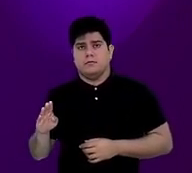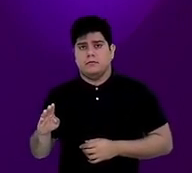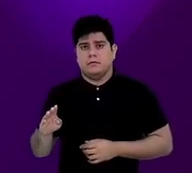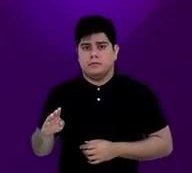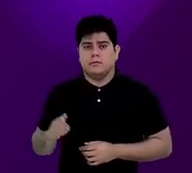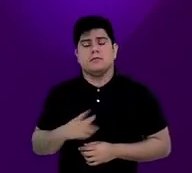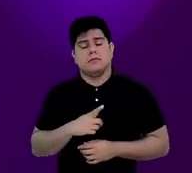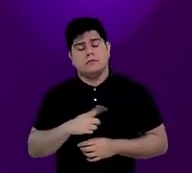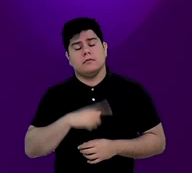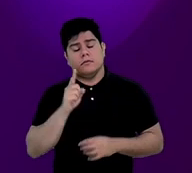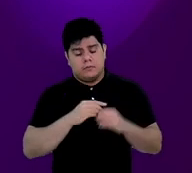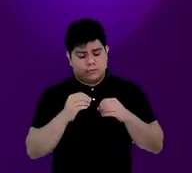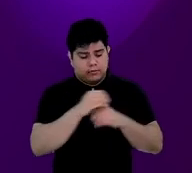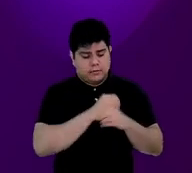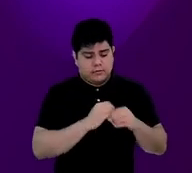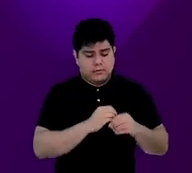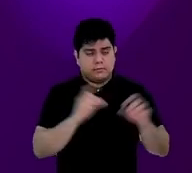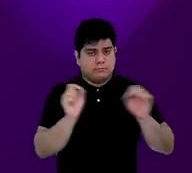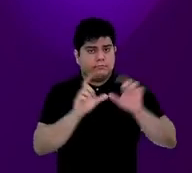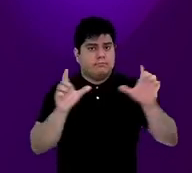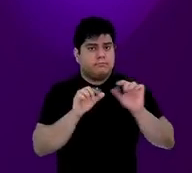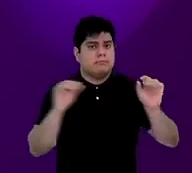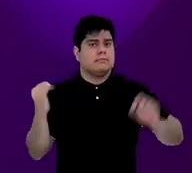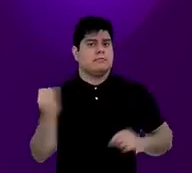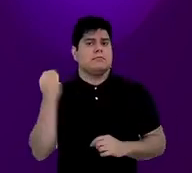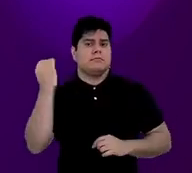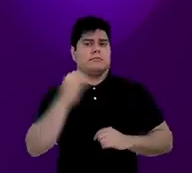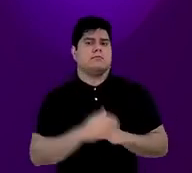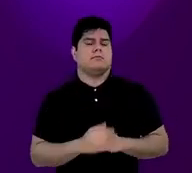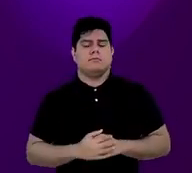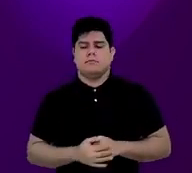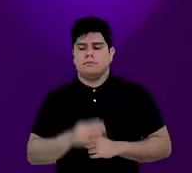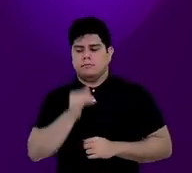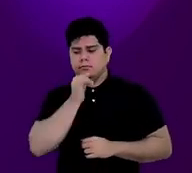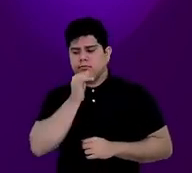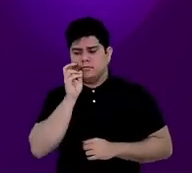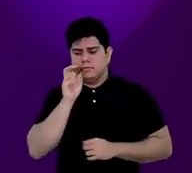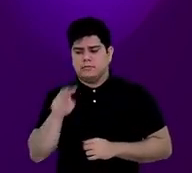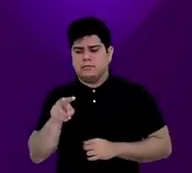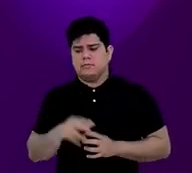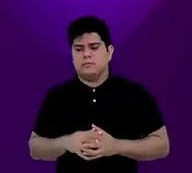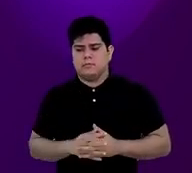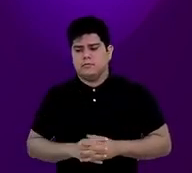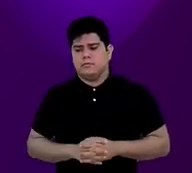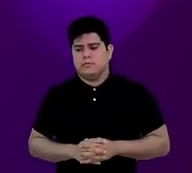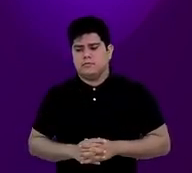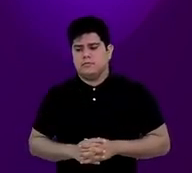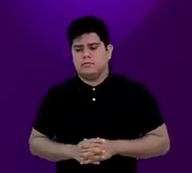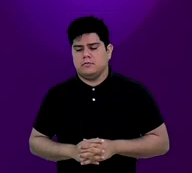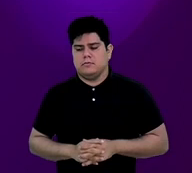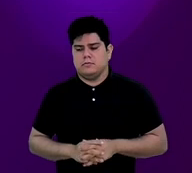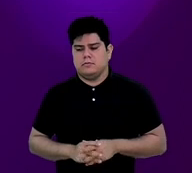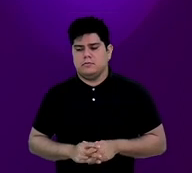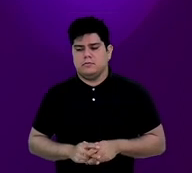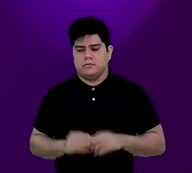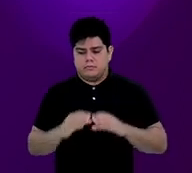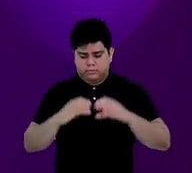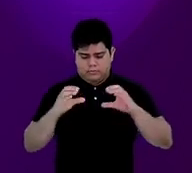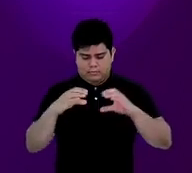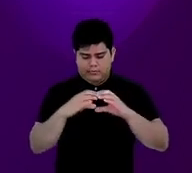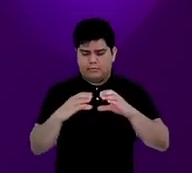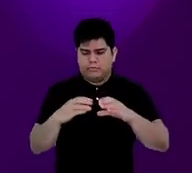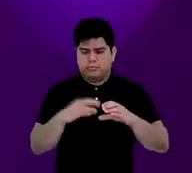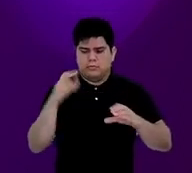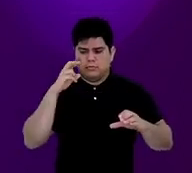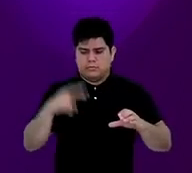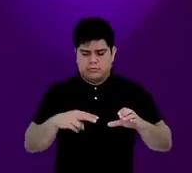So this is showing the biphasic dose response in vitro in cultured primary cortical neurons. And